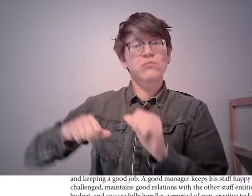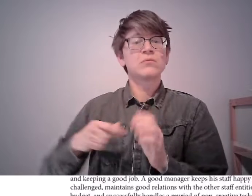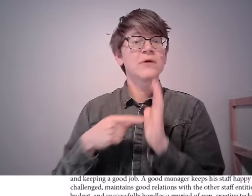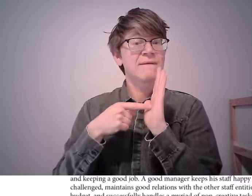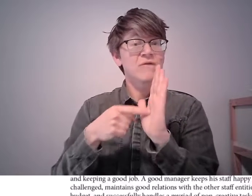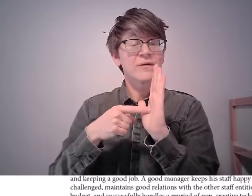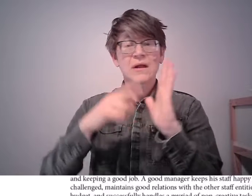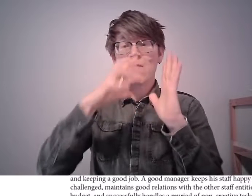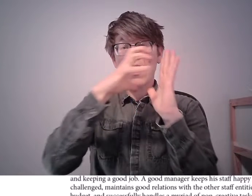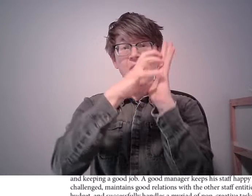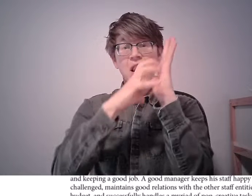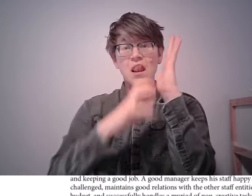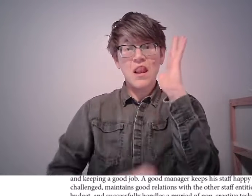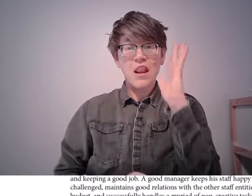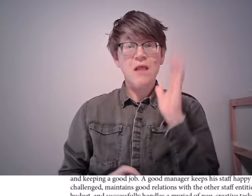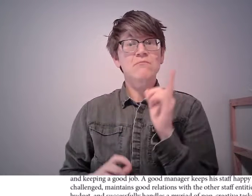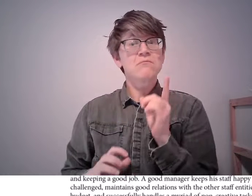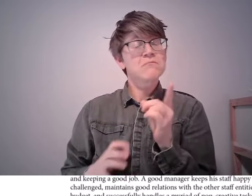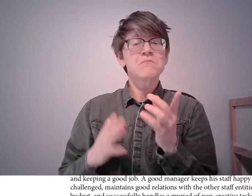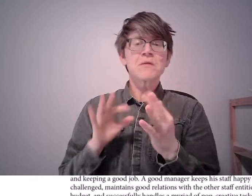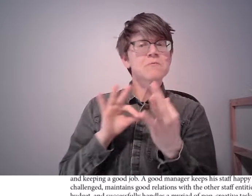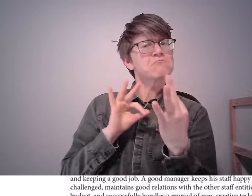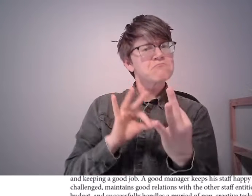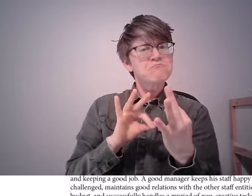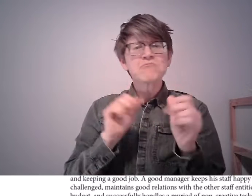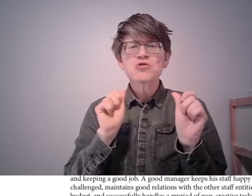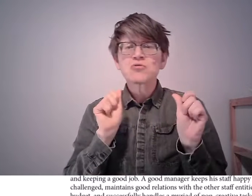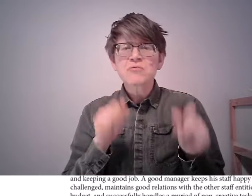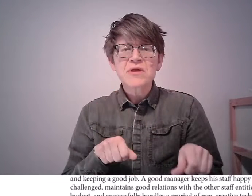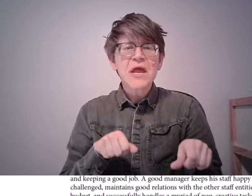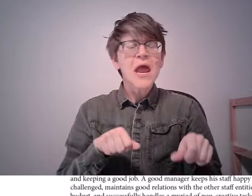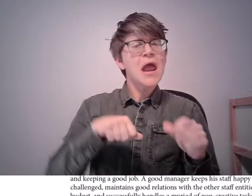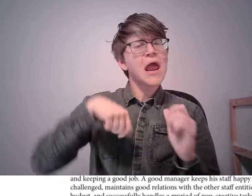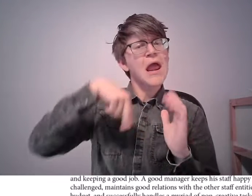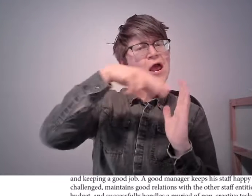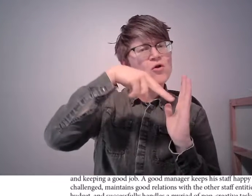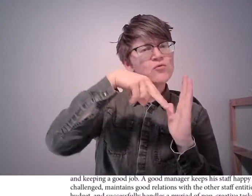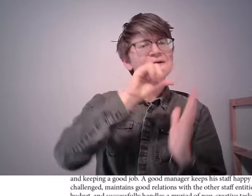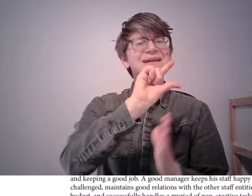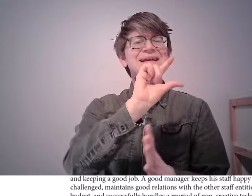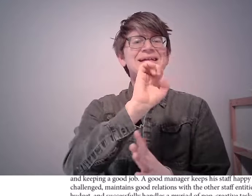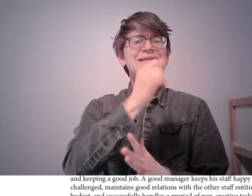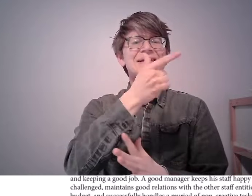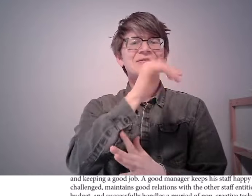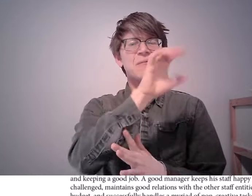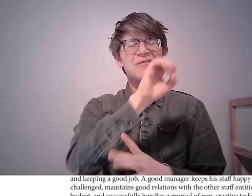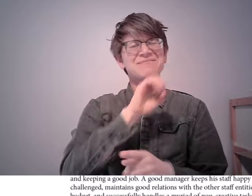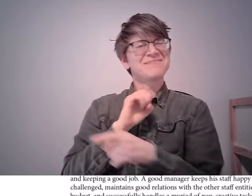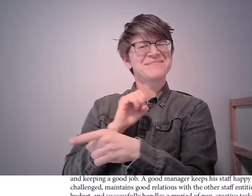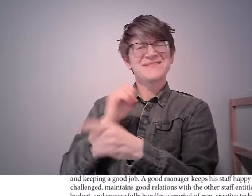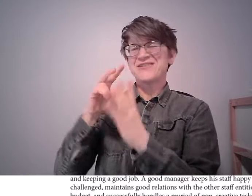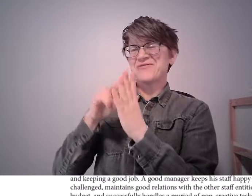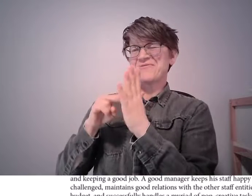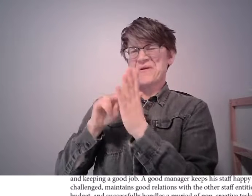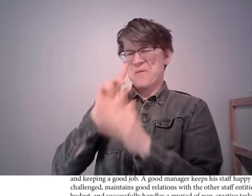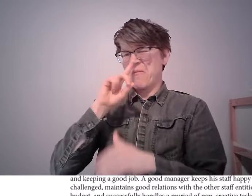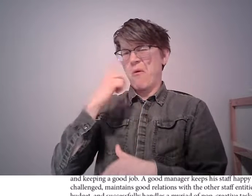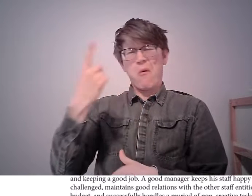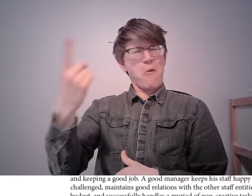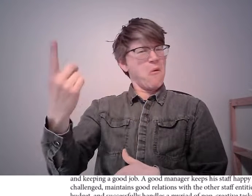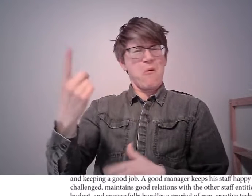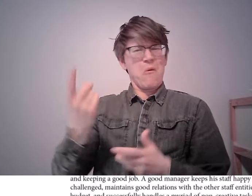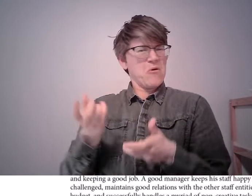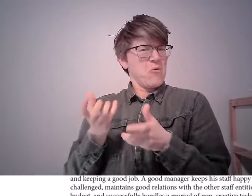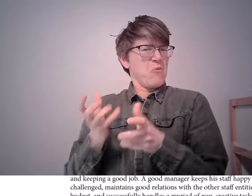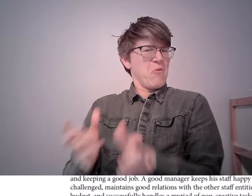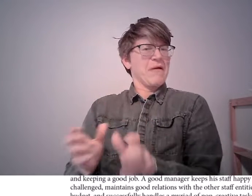page of text like this might be perfectly legible, but might not be appealing to the reader. We want to create some